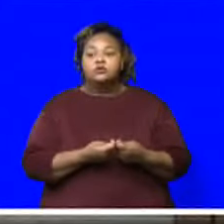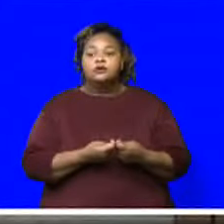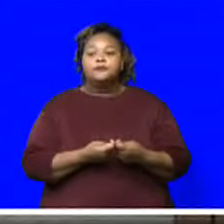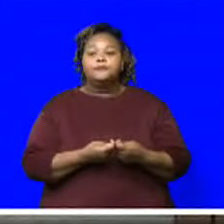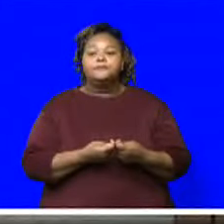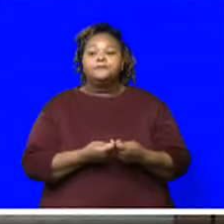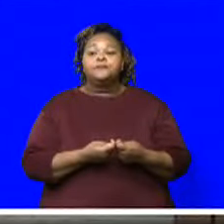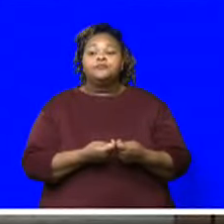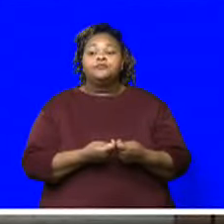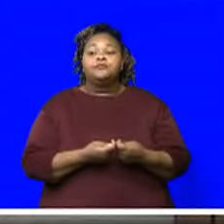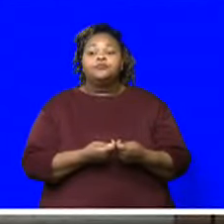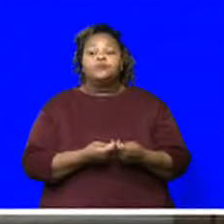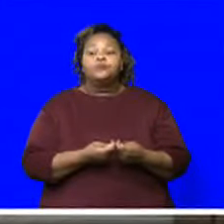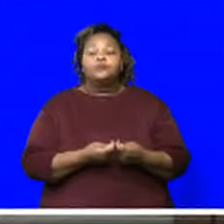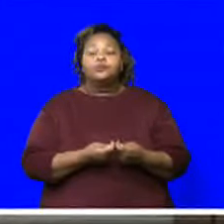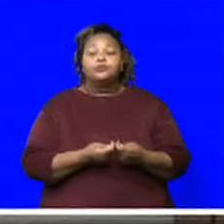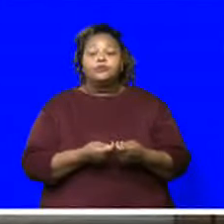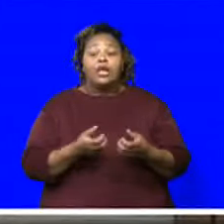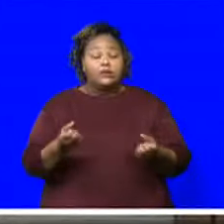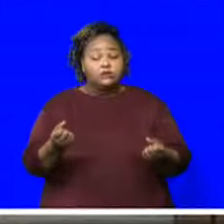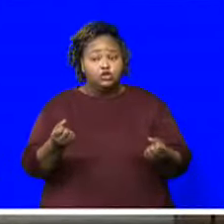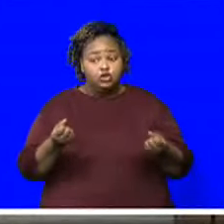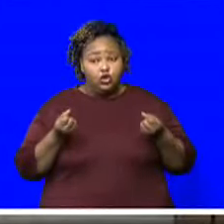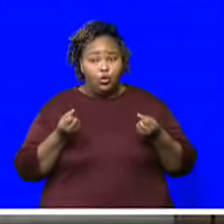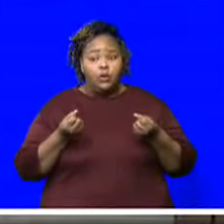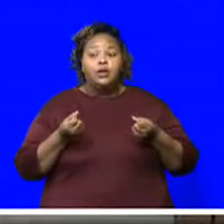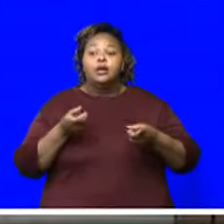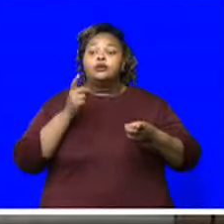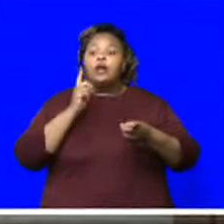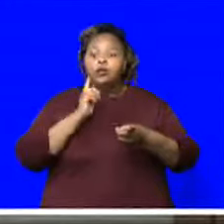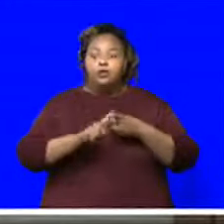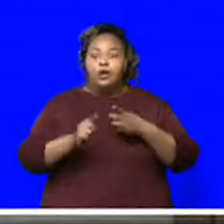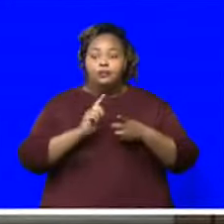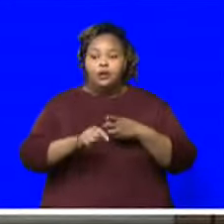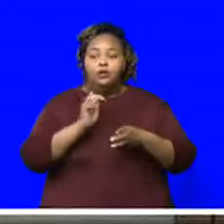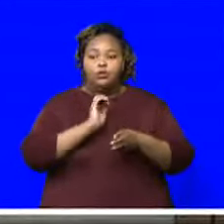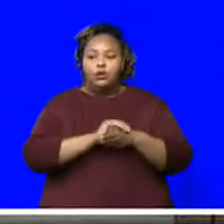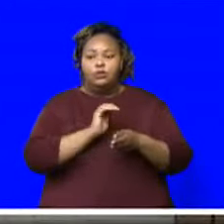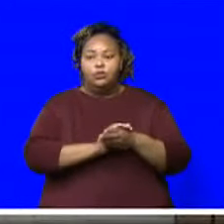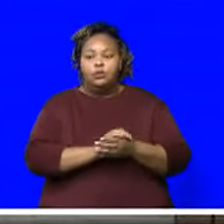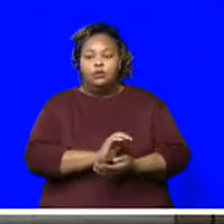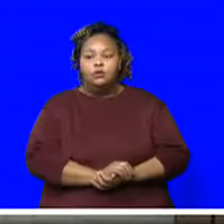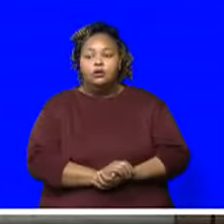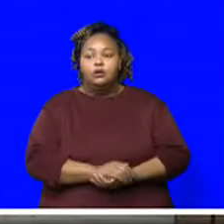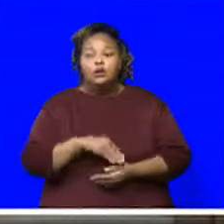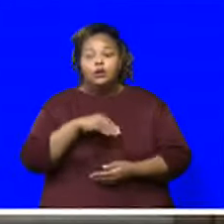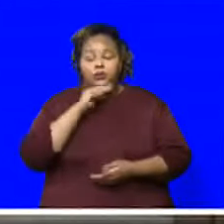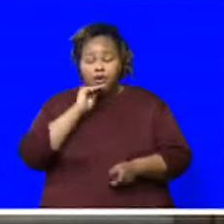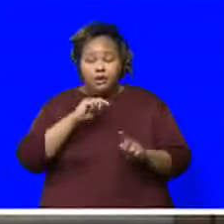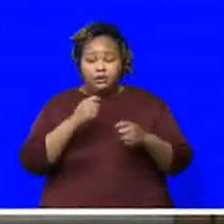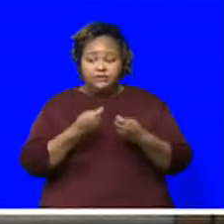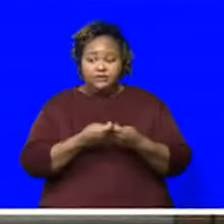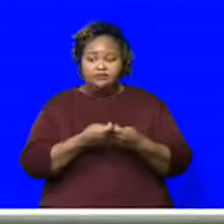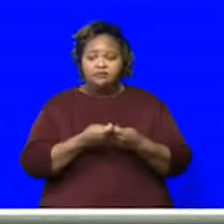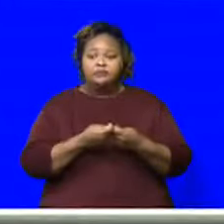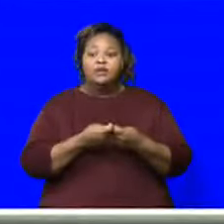are heading with to Birmingham will do well and probably return home with glorious